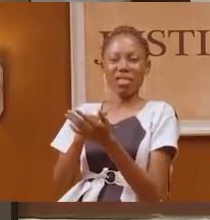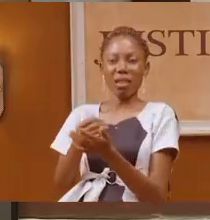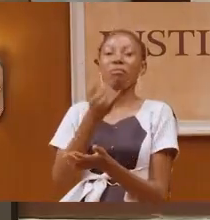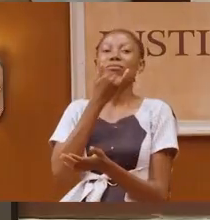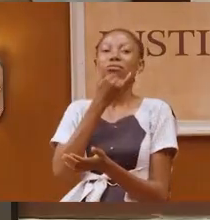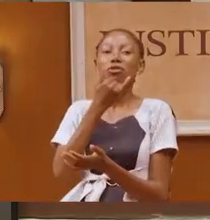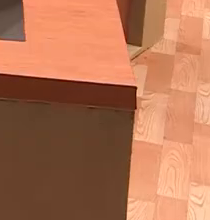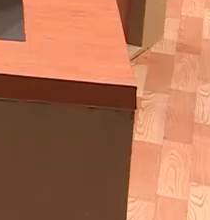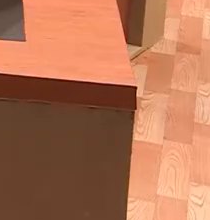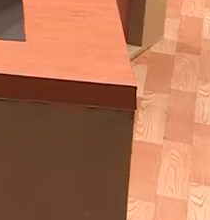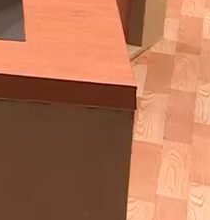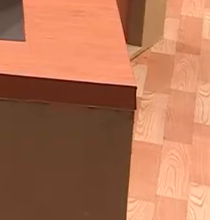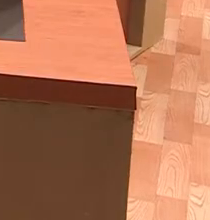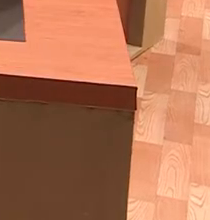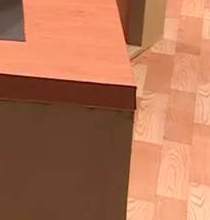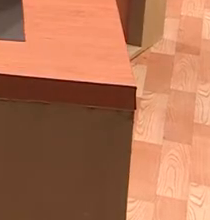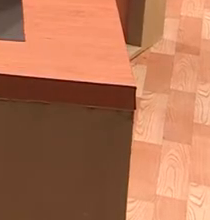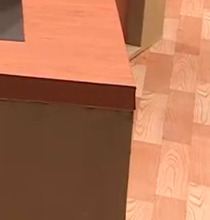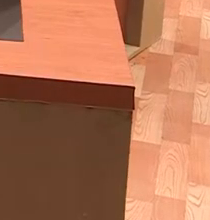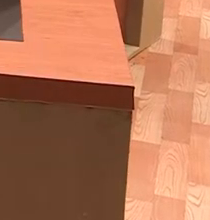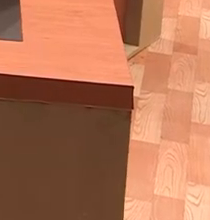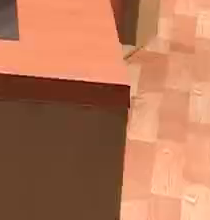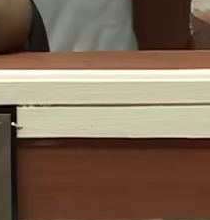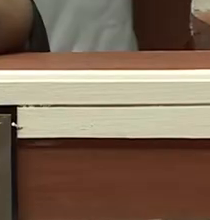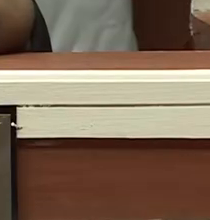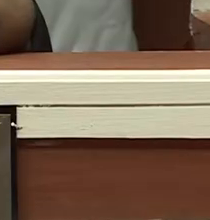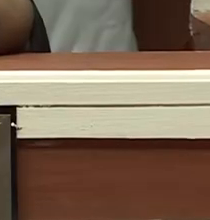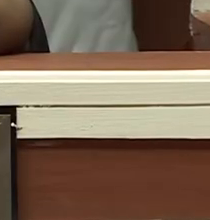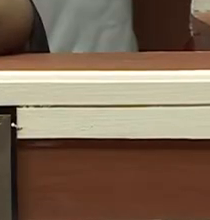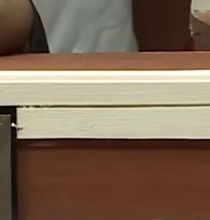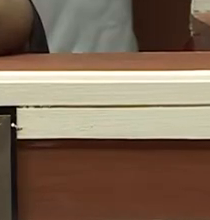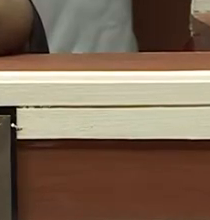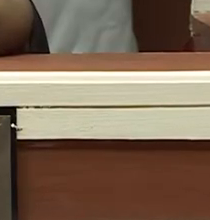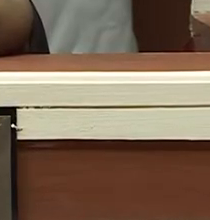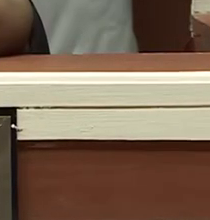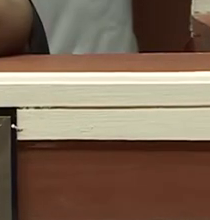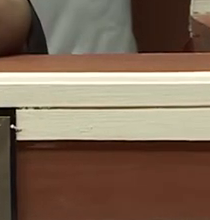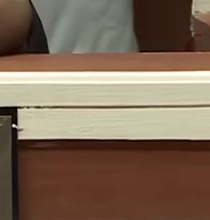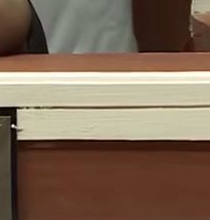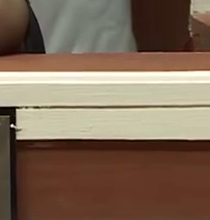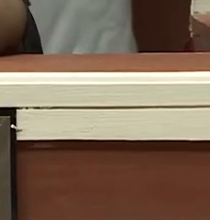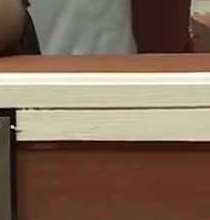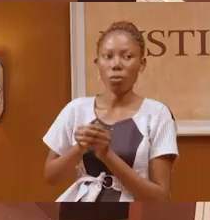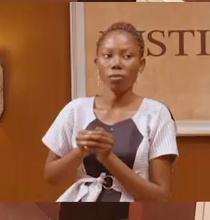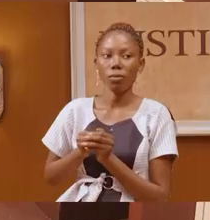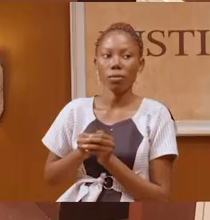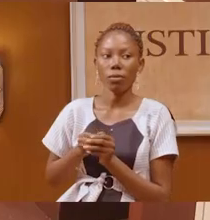same line she's using. The plaintiff is not present in court. Judge Fomi adjourns this